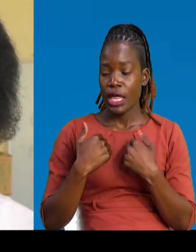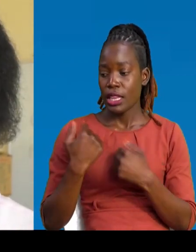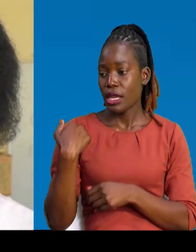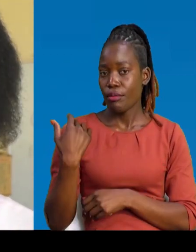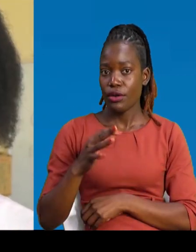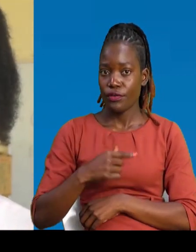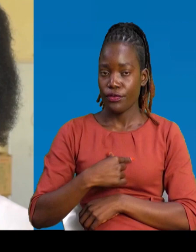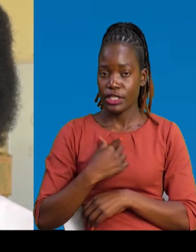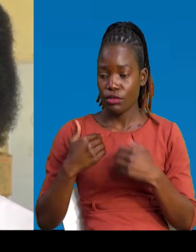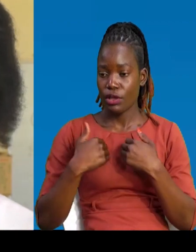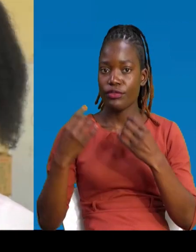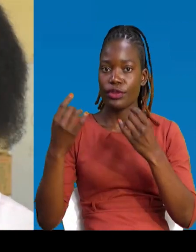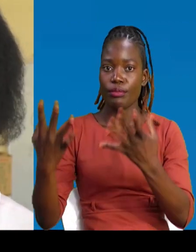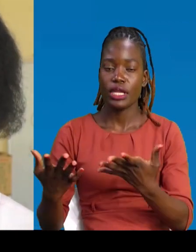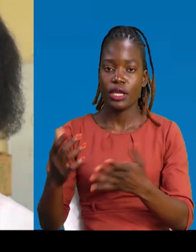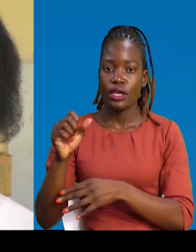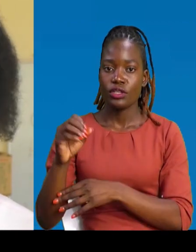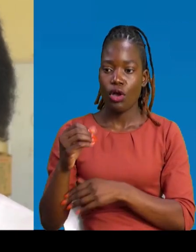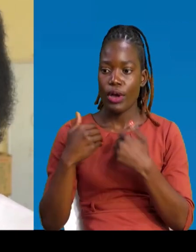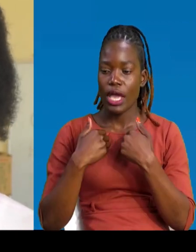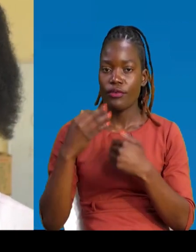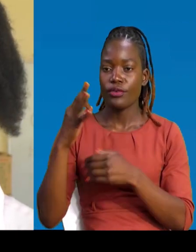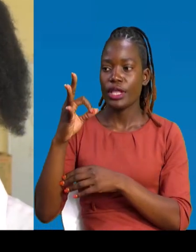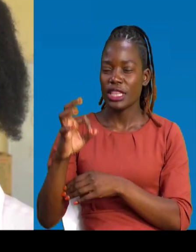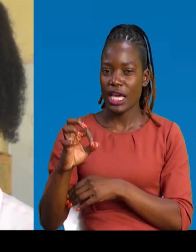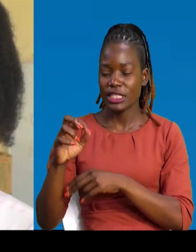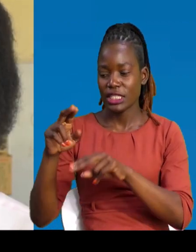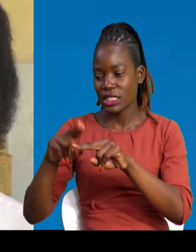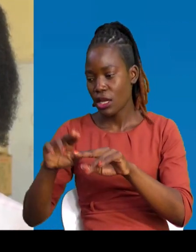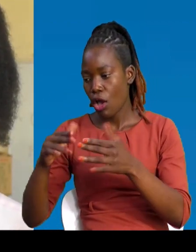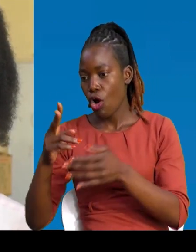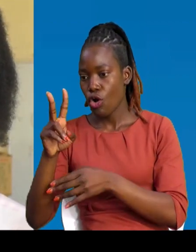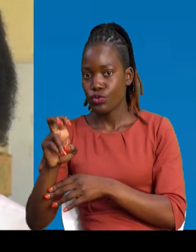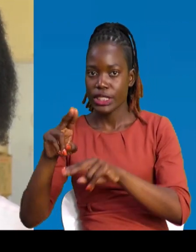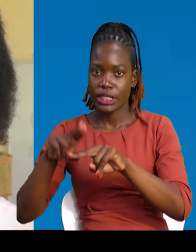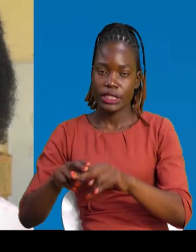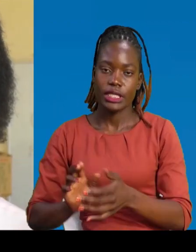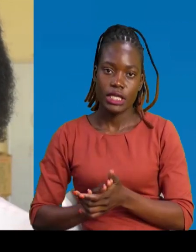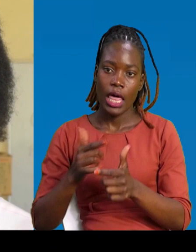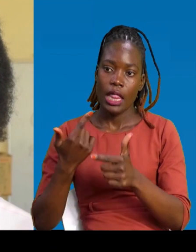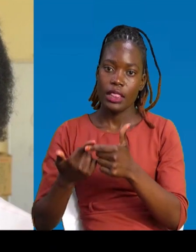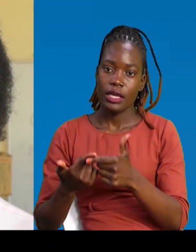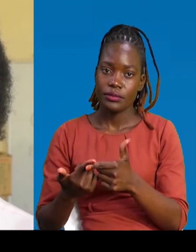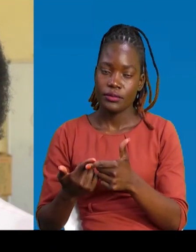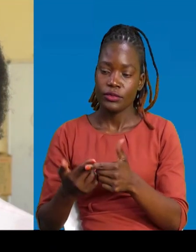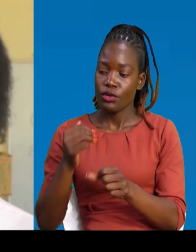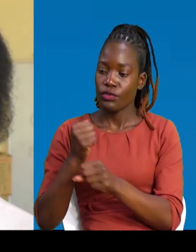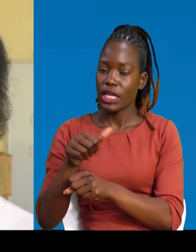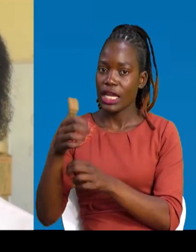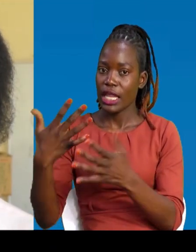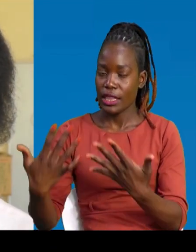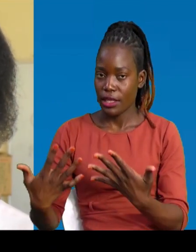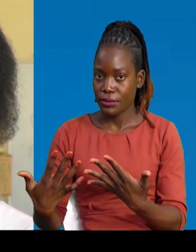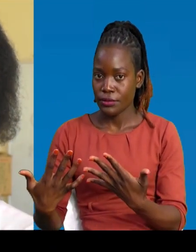ni kubwa. So we have like around 36, 30 wow. to 20. Yeah, alafu, then the other thing is that